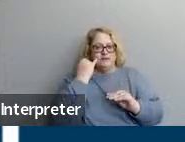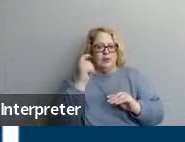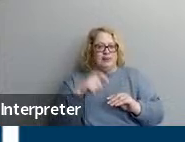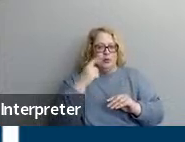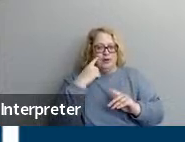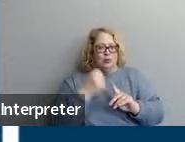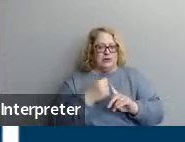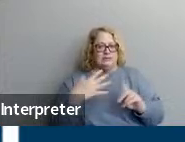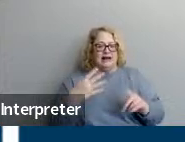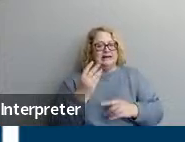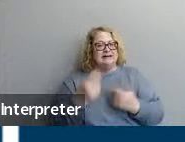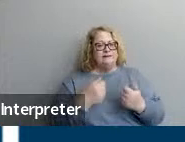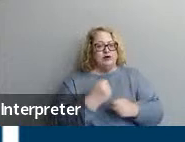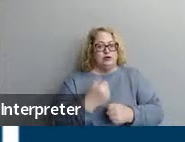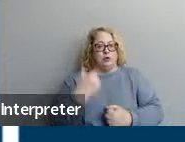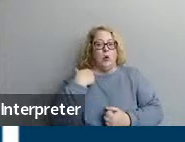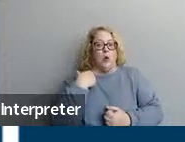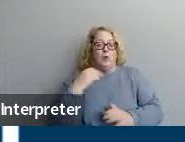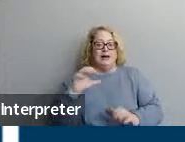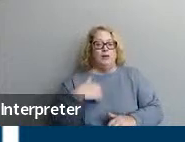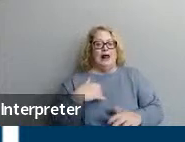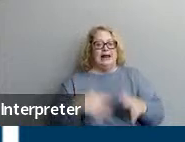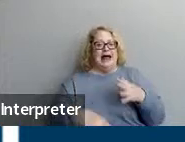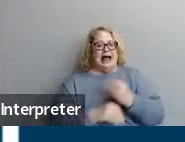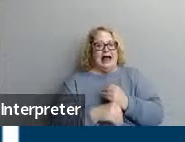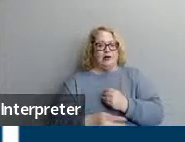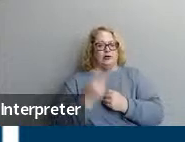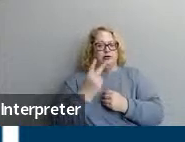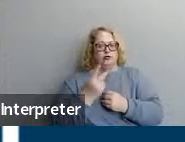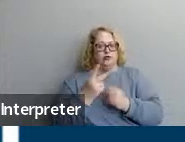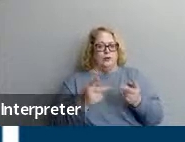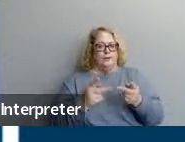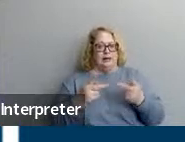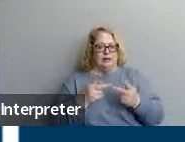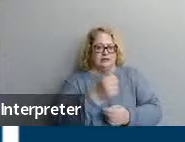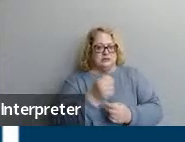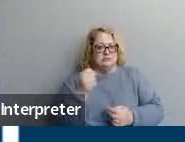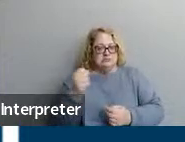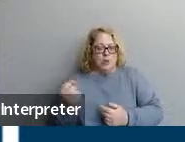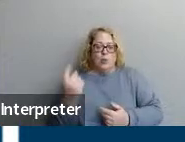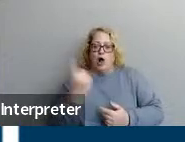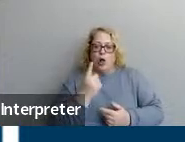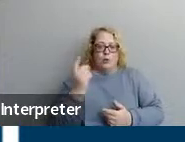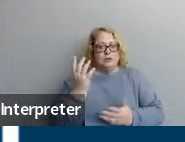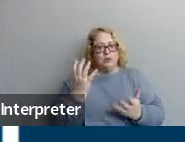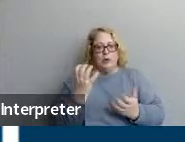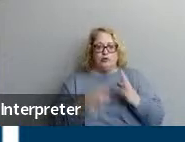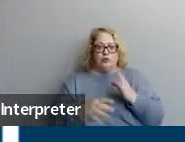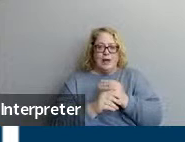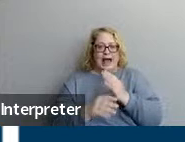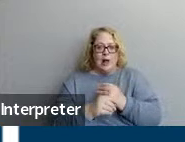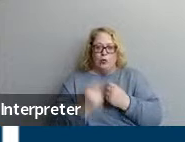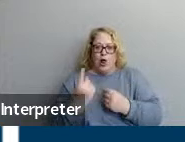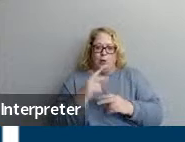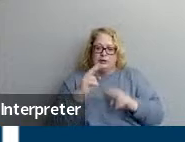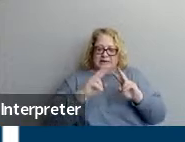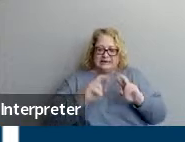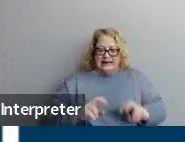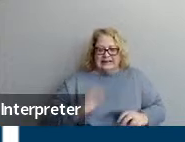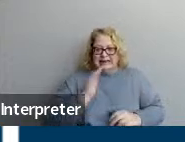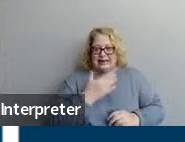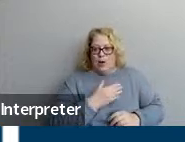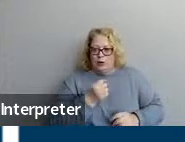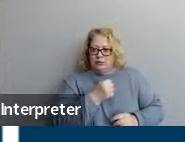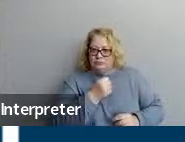expand. And several years ago we did that. We had to add two sites. And we're always looking to add sites. We're always assessing our sites